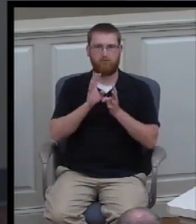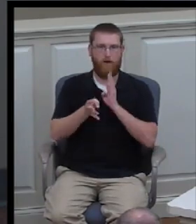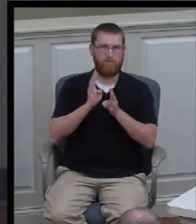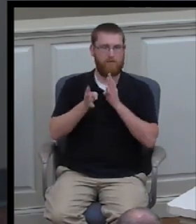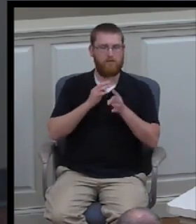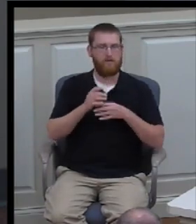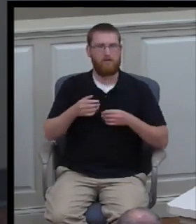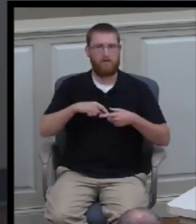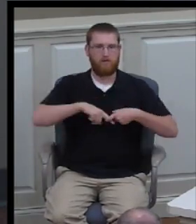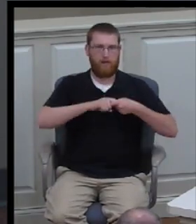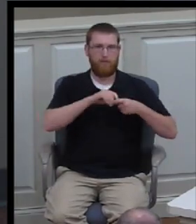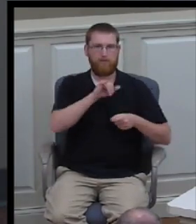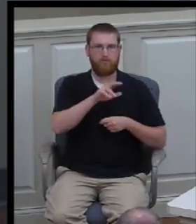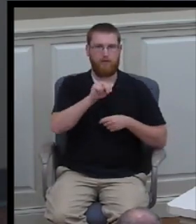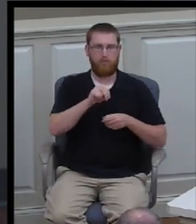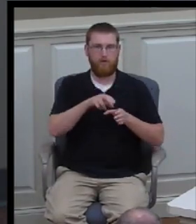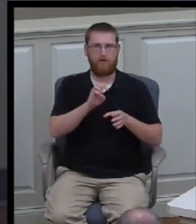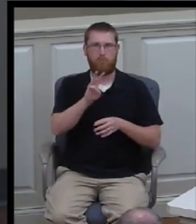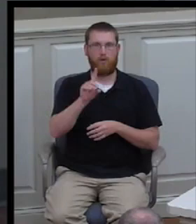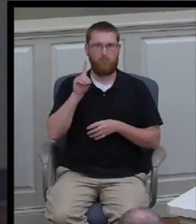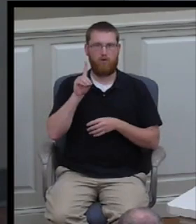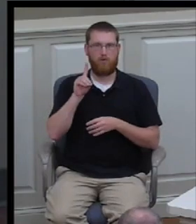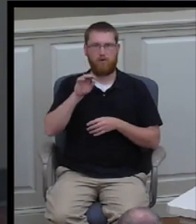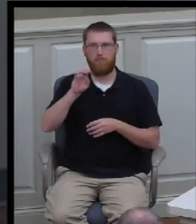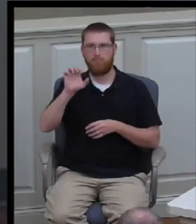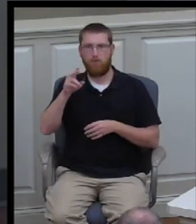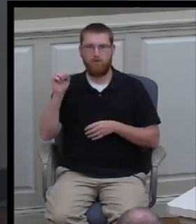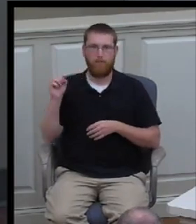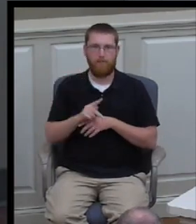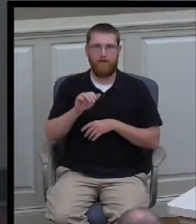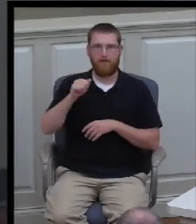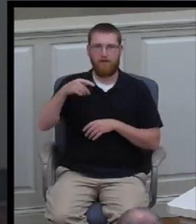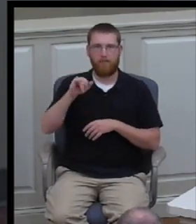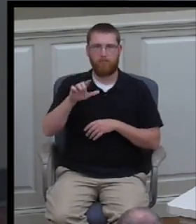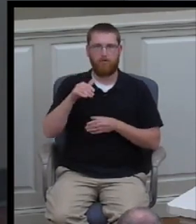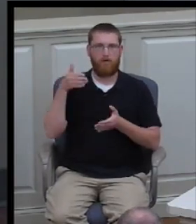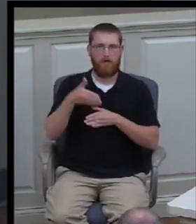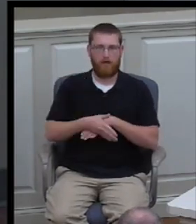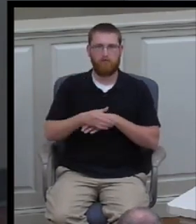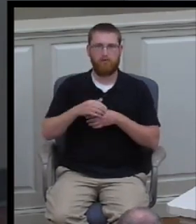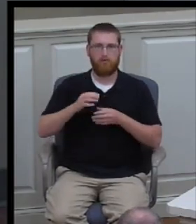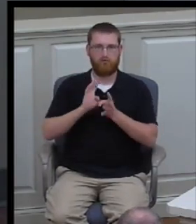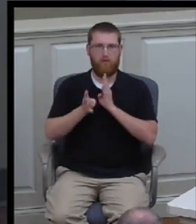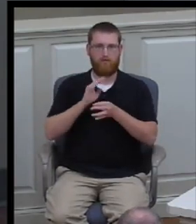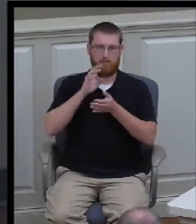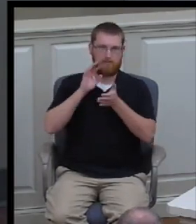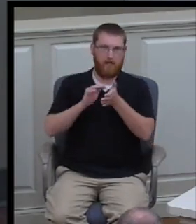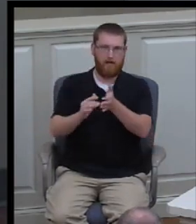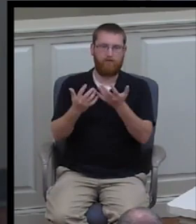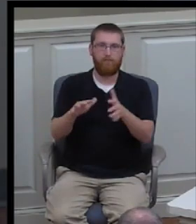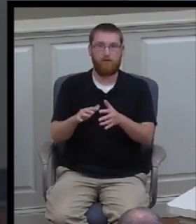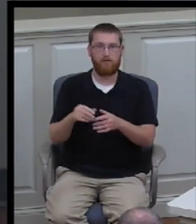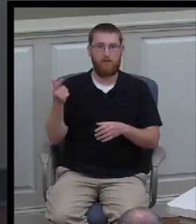January, then formally withdrawn in March, then refiled again in April once the traffic study was done. When it came back to